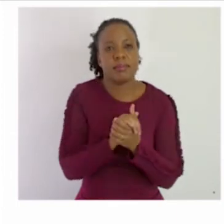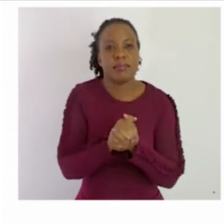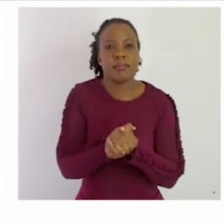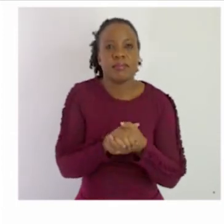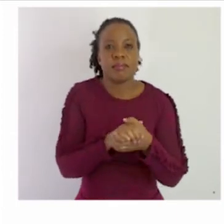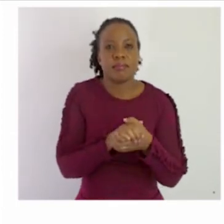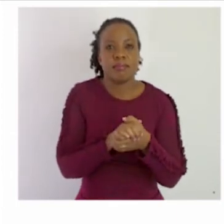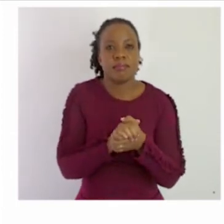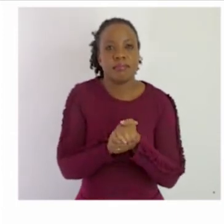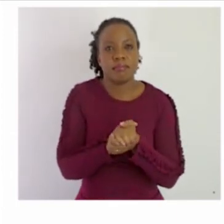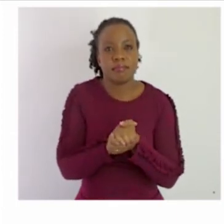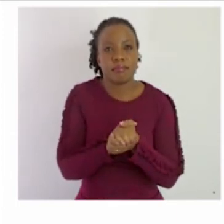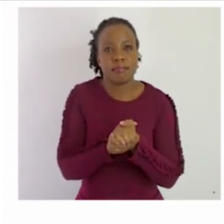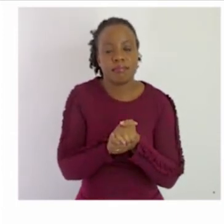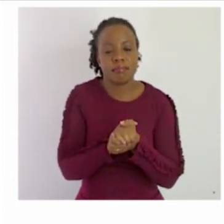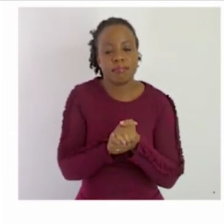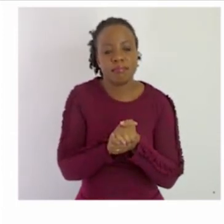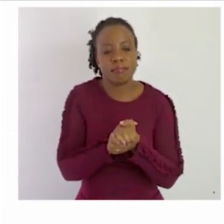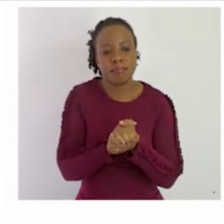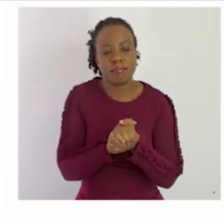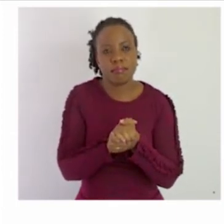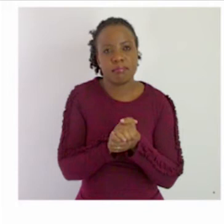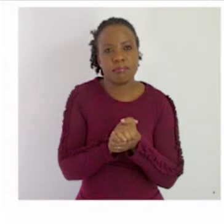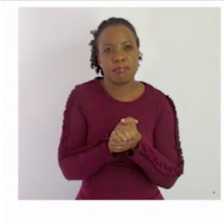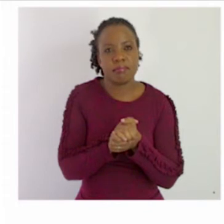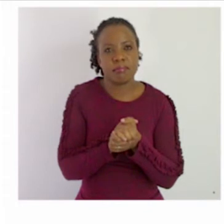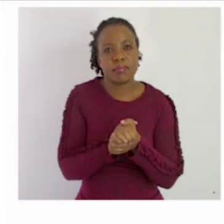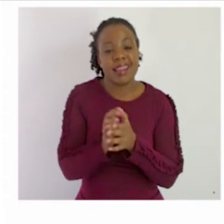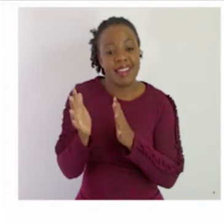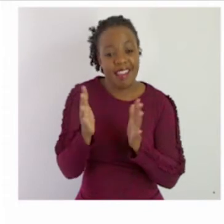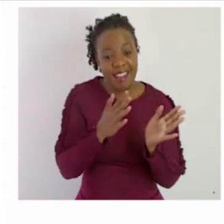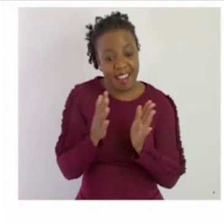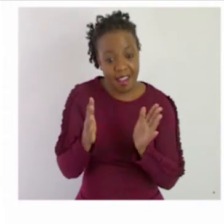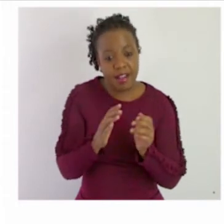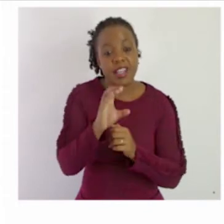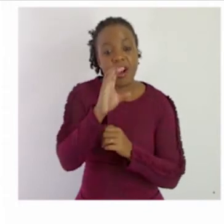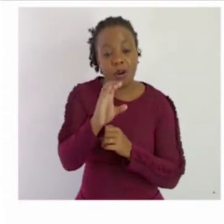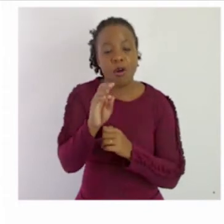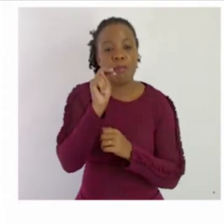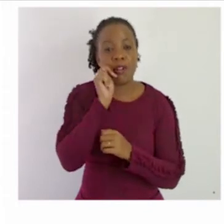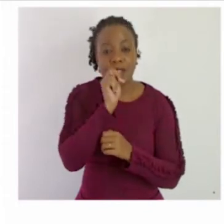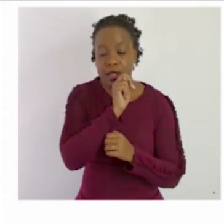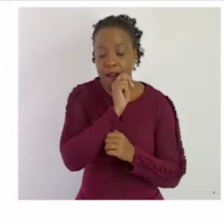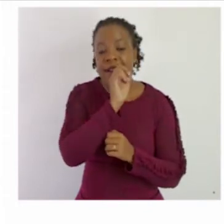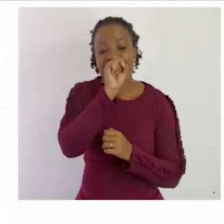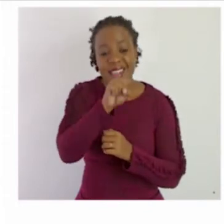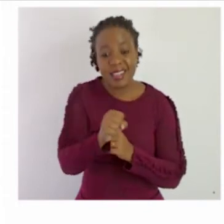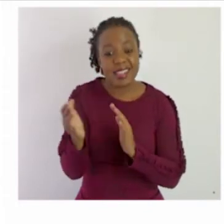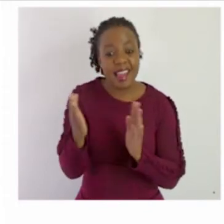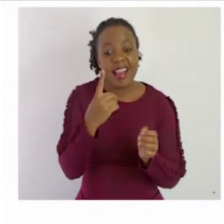Right, so that's our A there, being a common noun, not abstract, although we cannot see it.